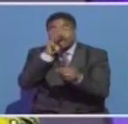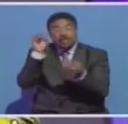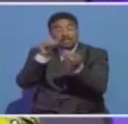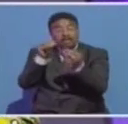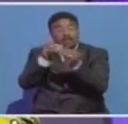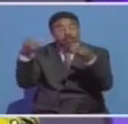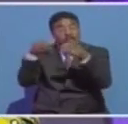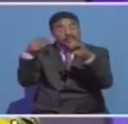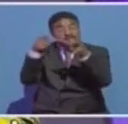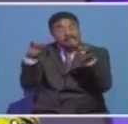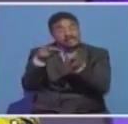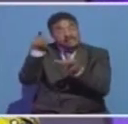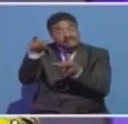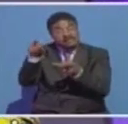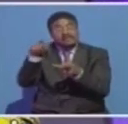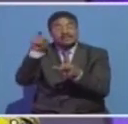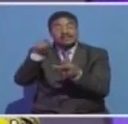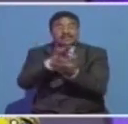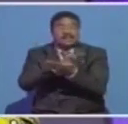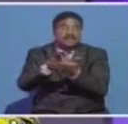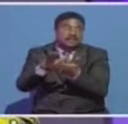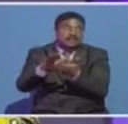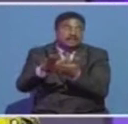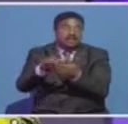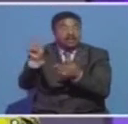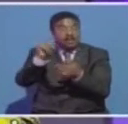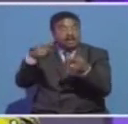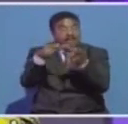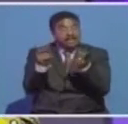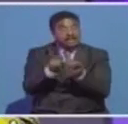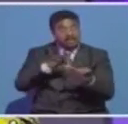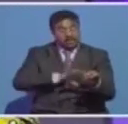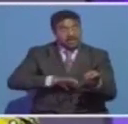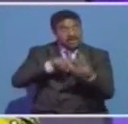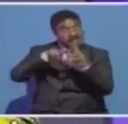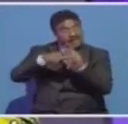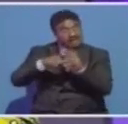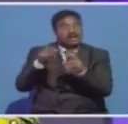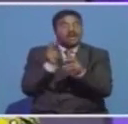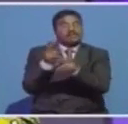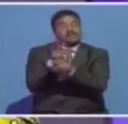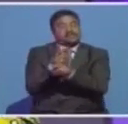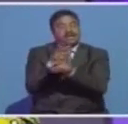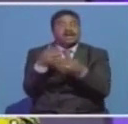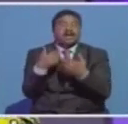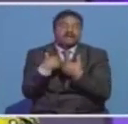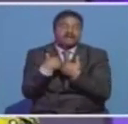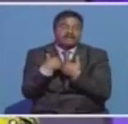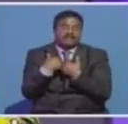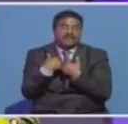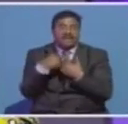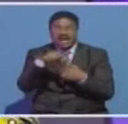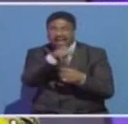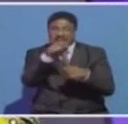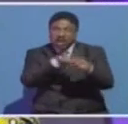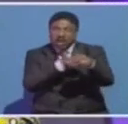to be epicenters or the places where cholera starts. And we have a long-term project where we